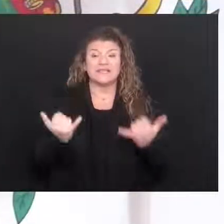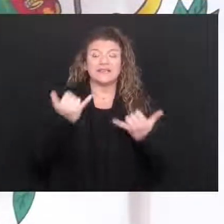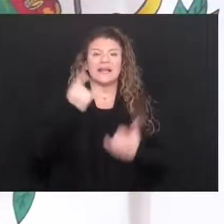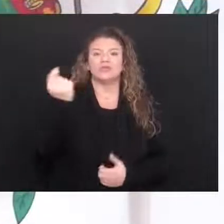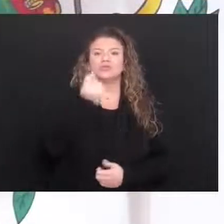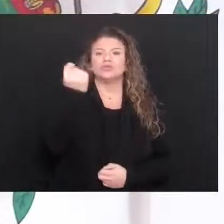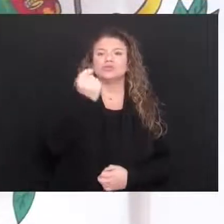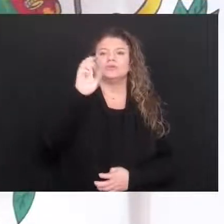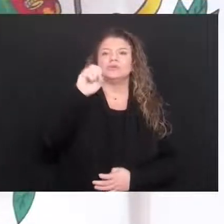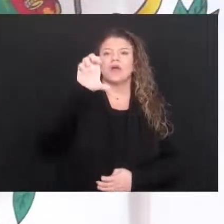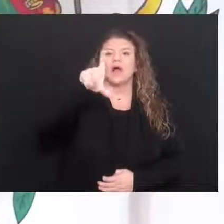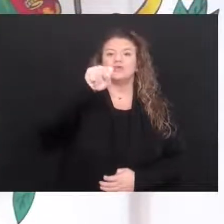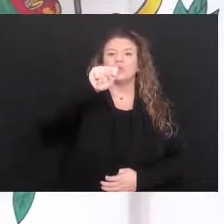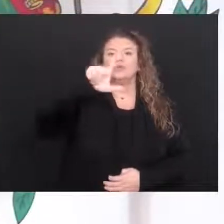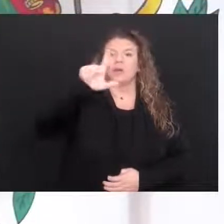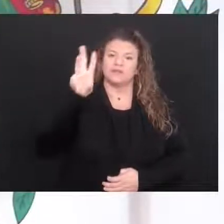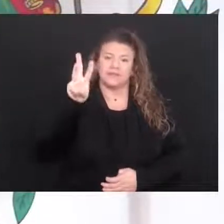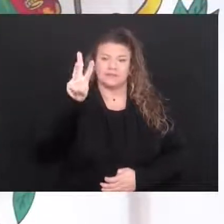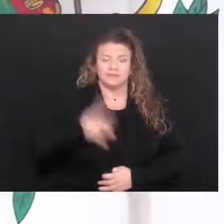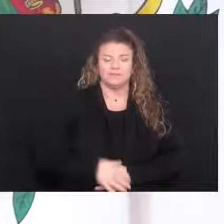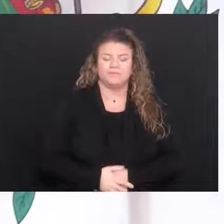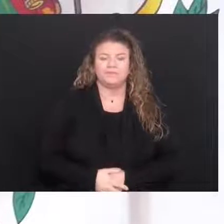Tuesday, October the 26th.